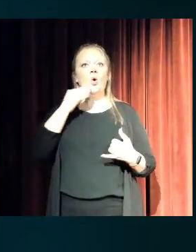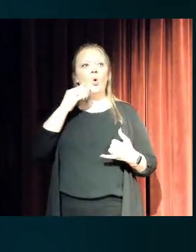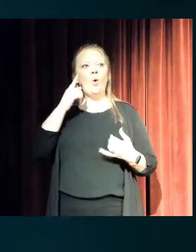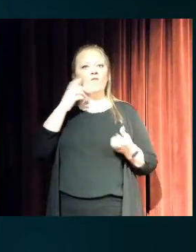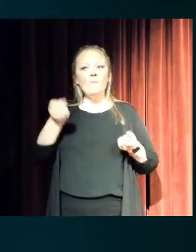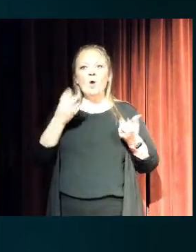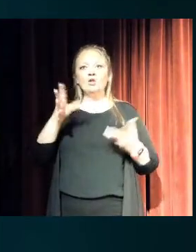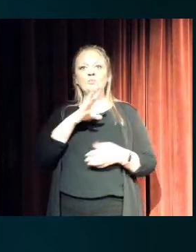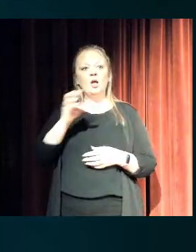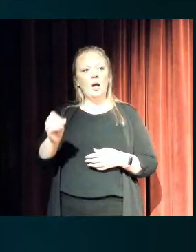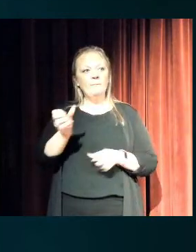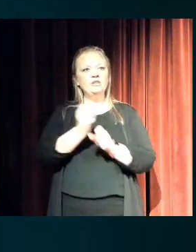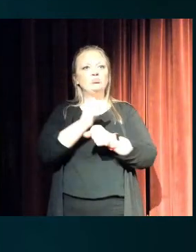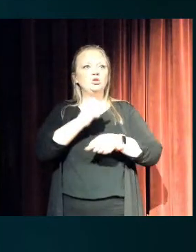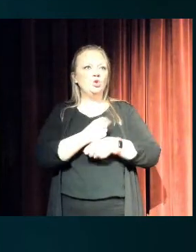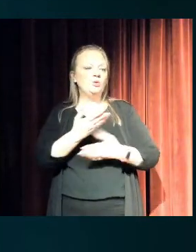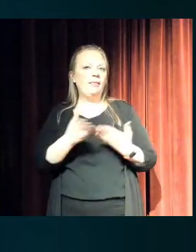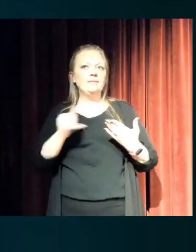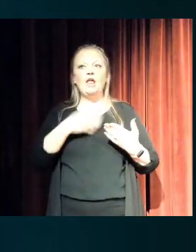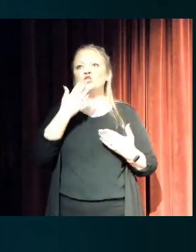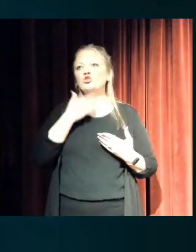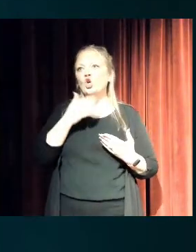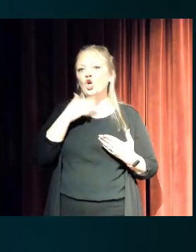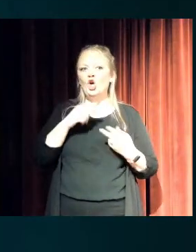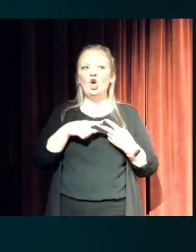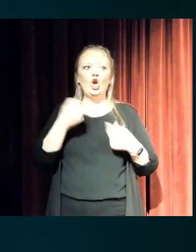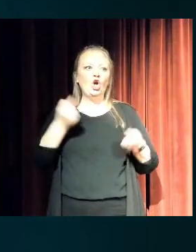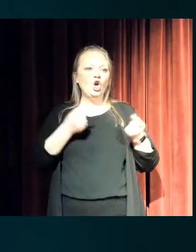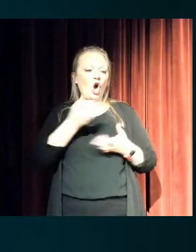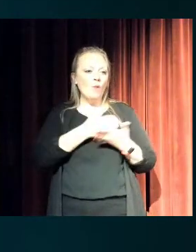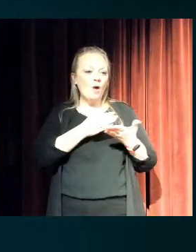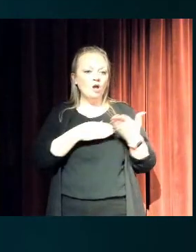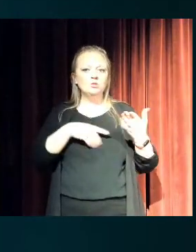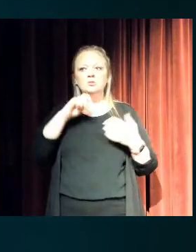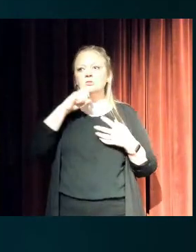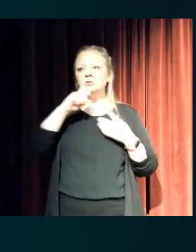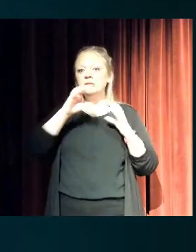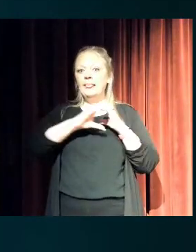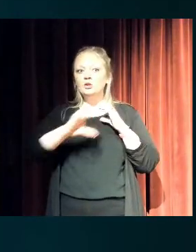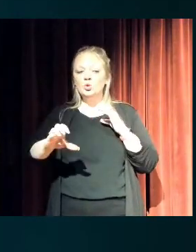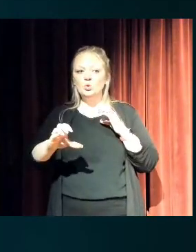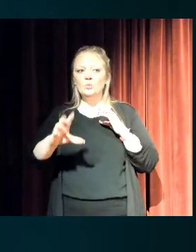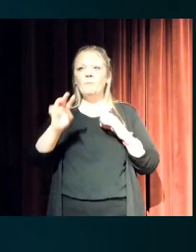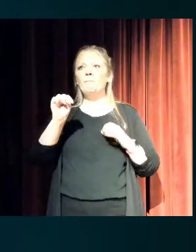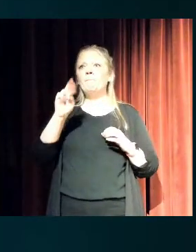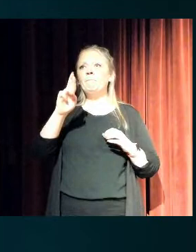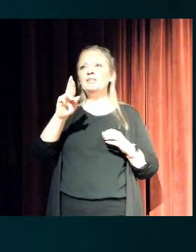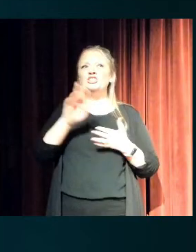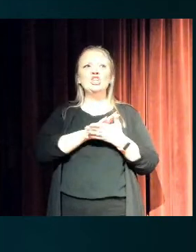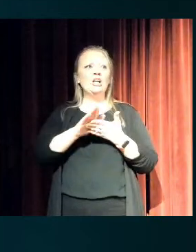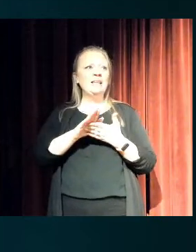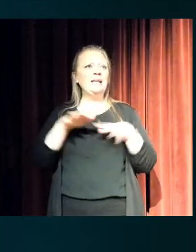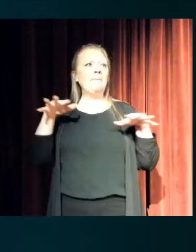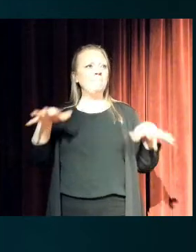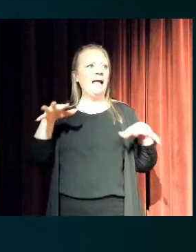products as varied as sugar, auto parts, steel tubes, and the Mr. Clean Magic Eraser.